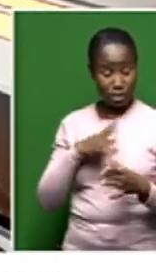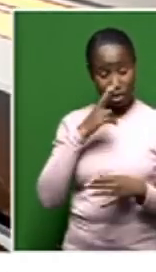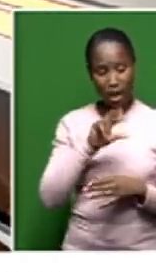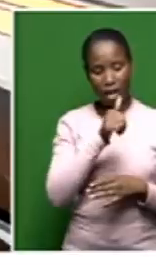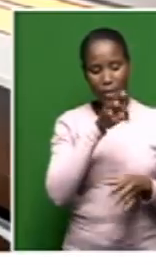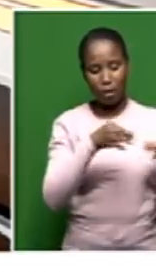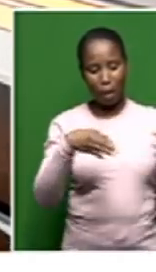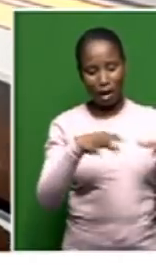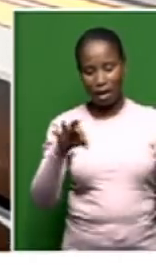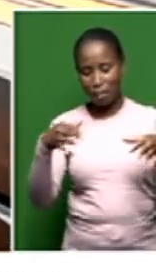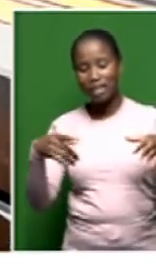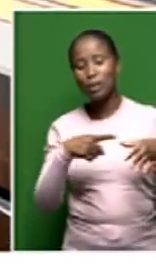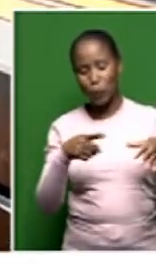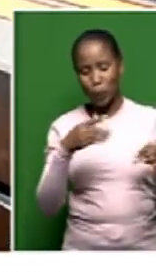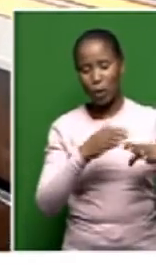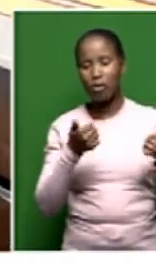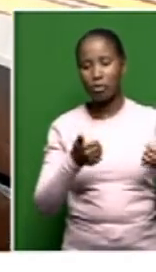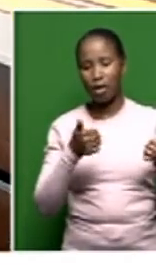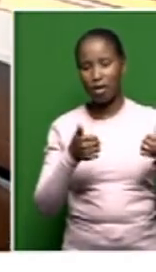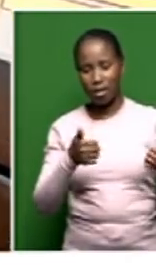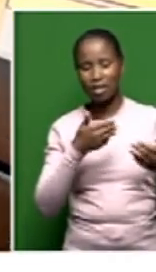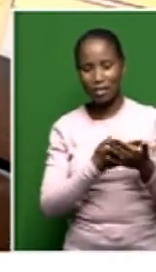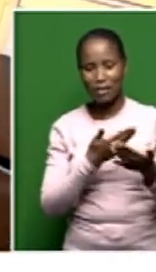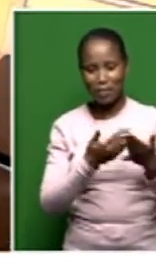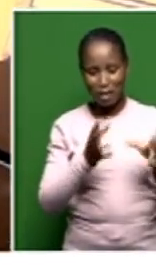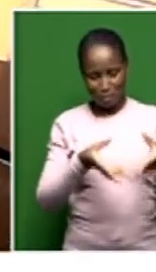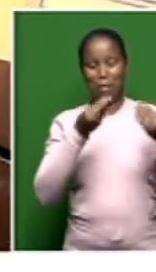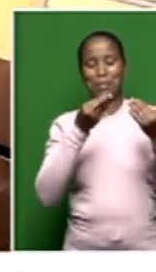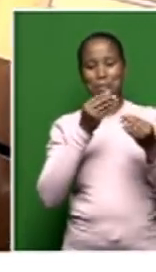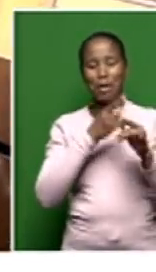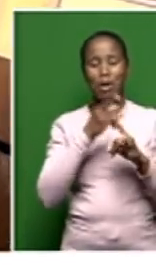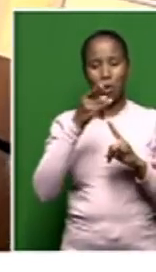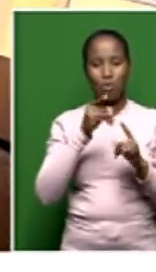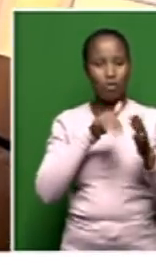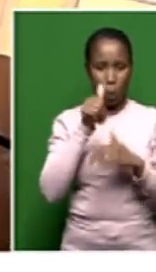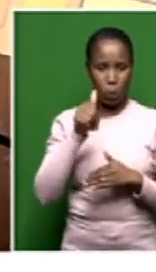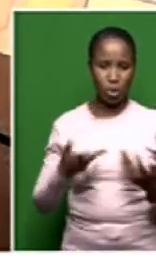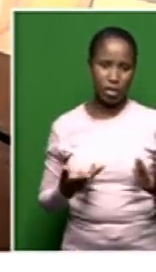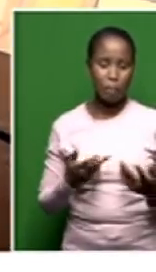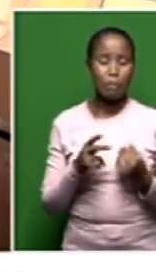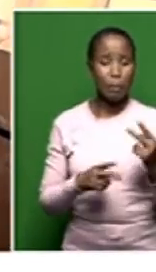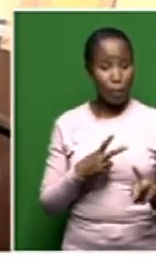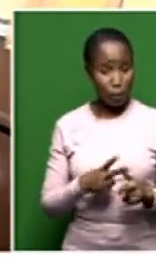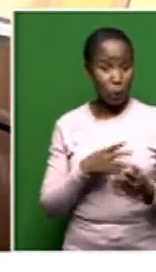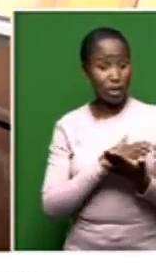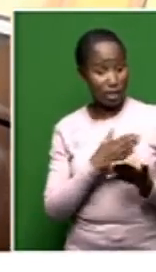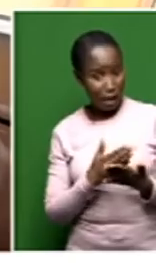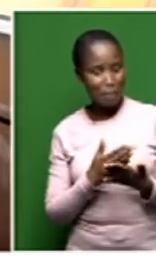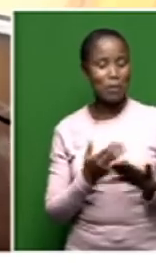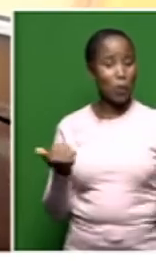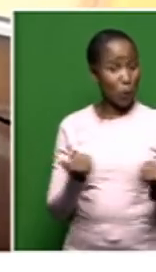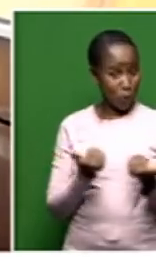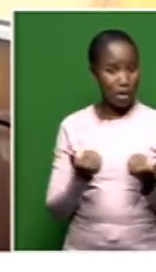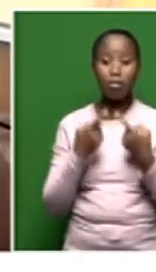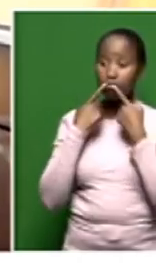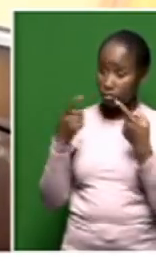did well to garner a sizable portion of the vote, I should say. They actually have already come out to state that they